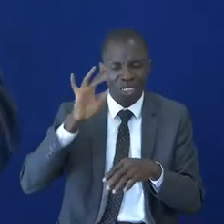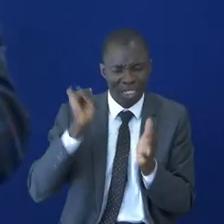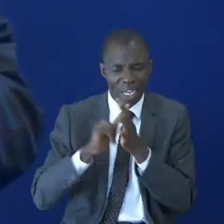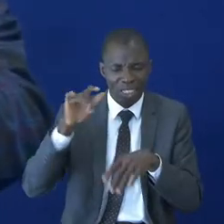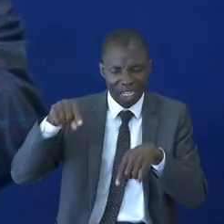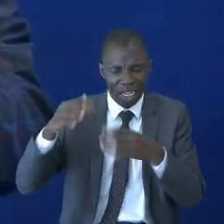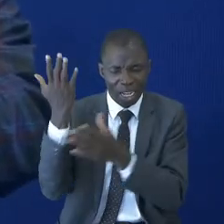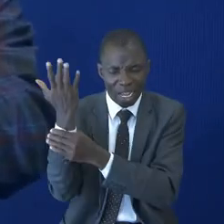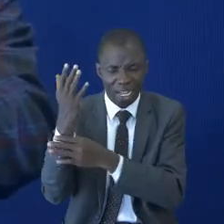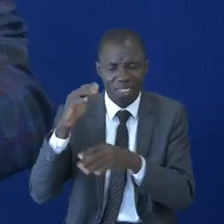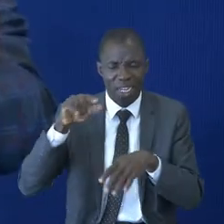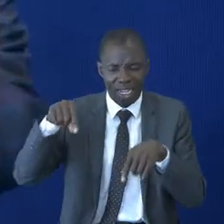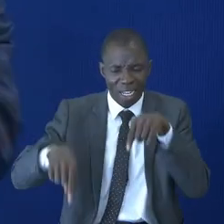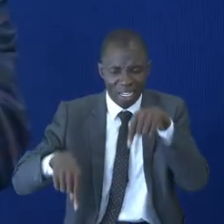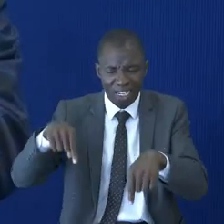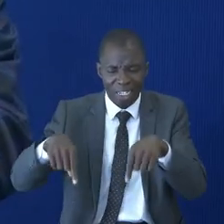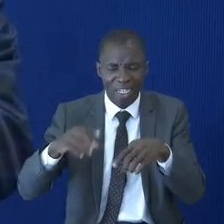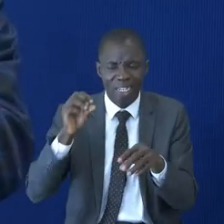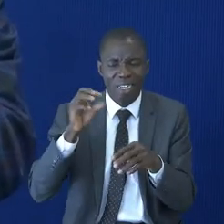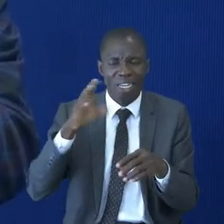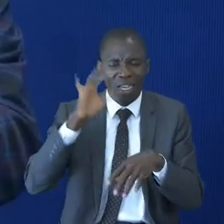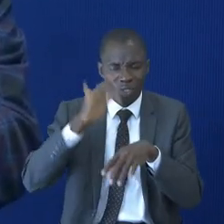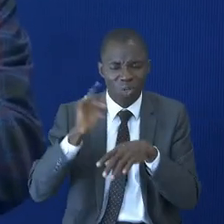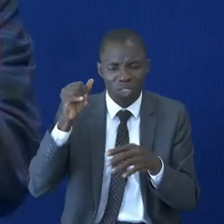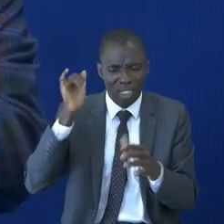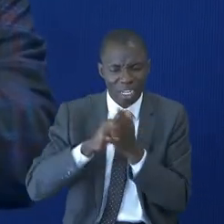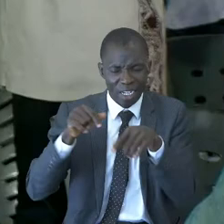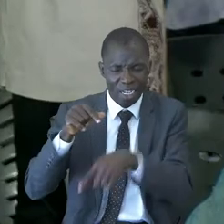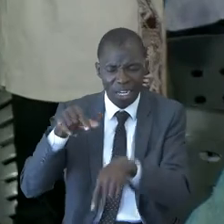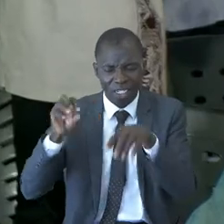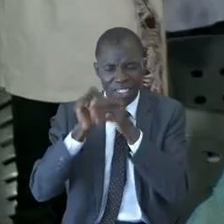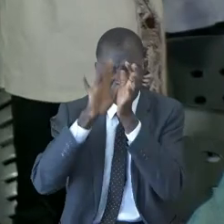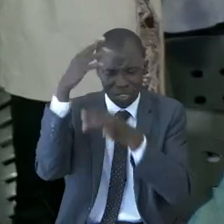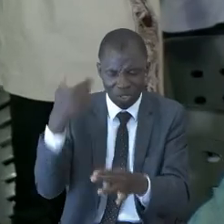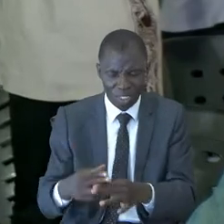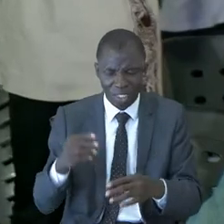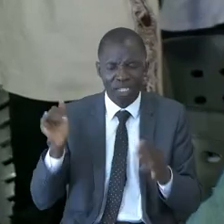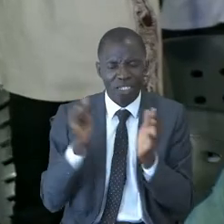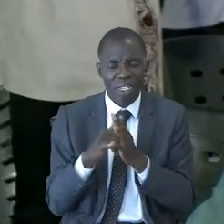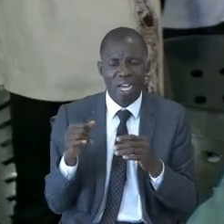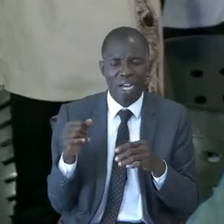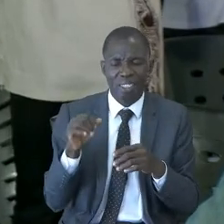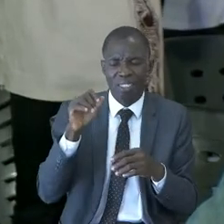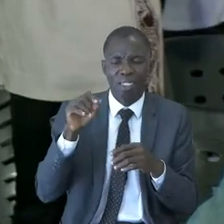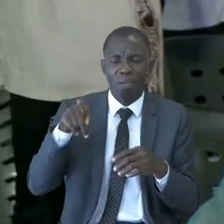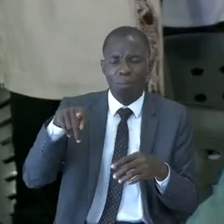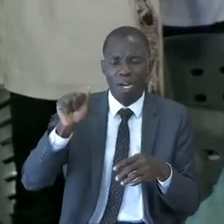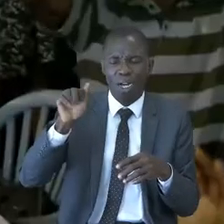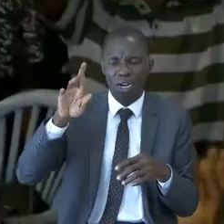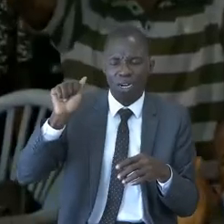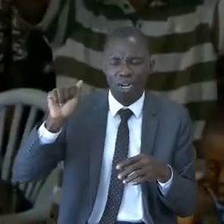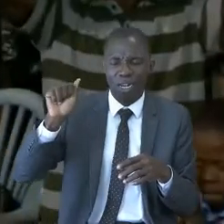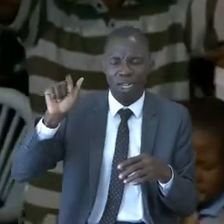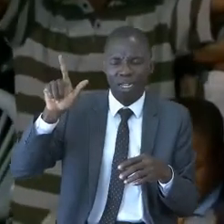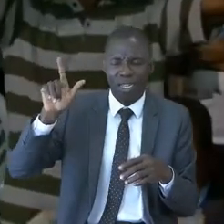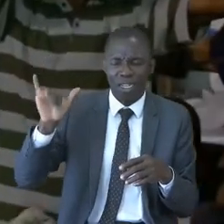And that shorter leg grow out right now. Paralysis vanish away right now. And the